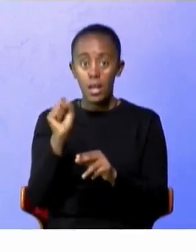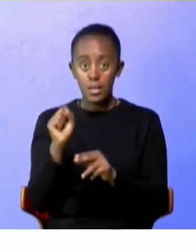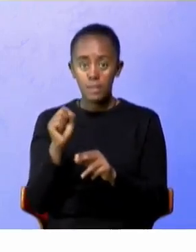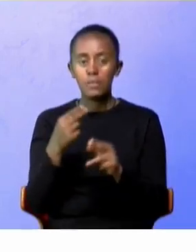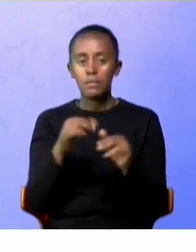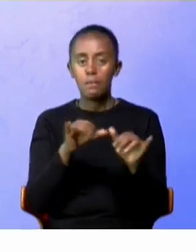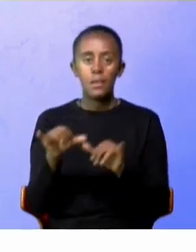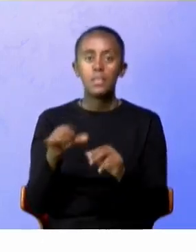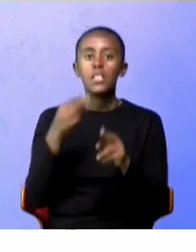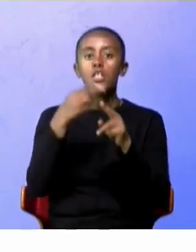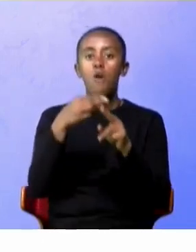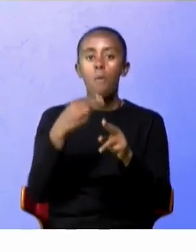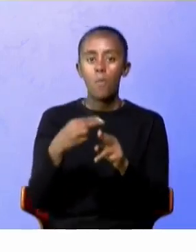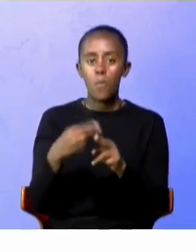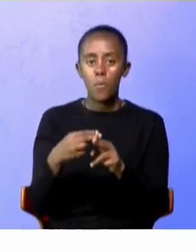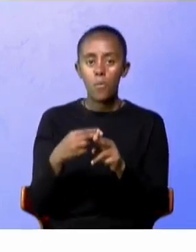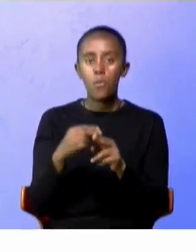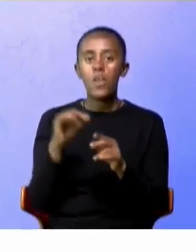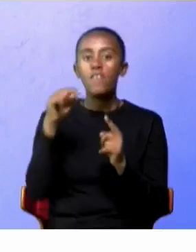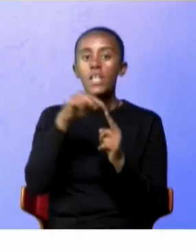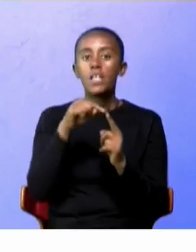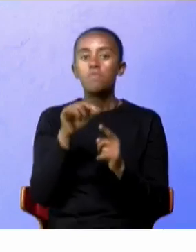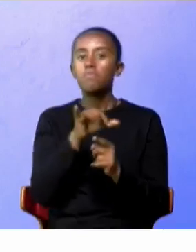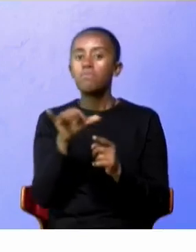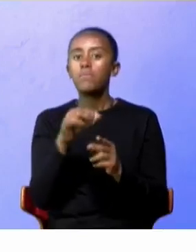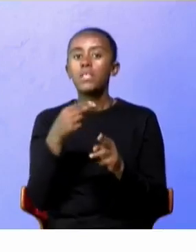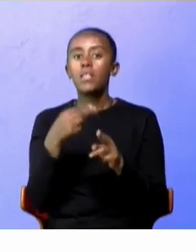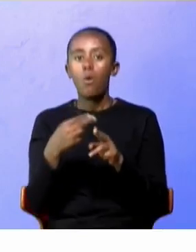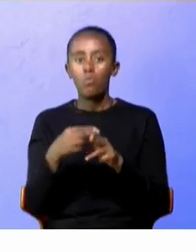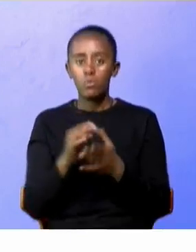We use infinitives as nouns. For example,